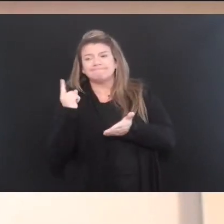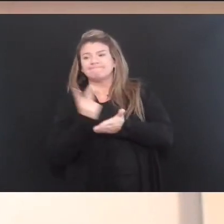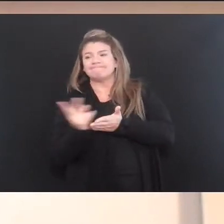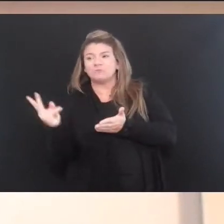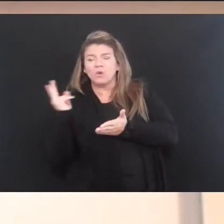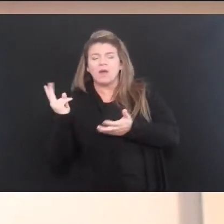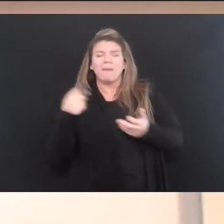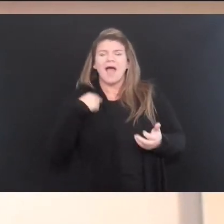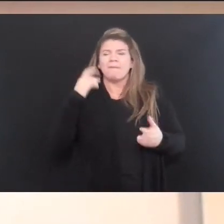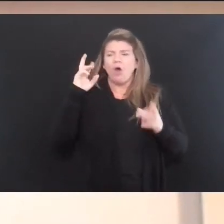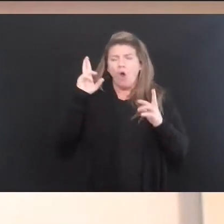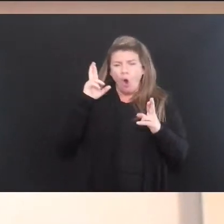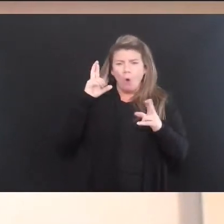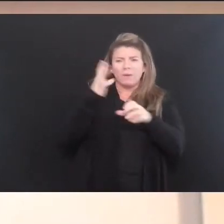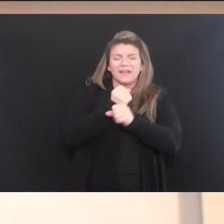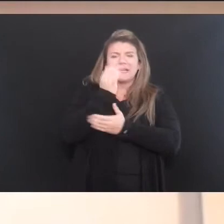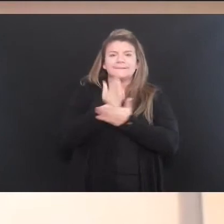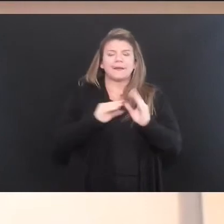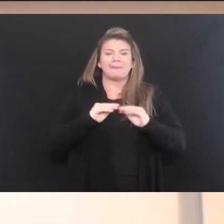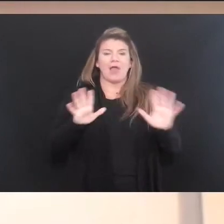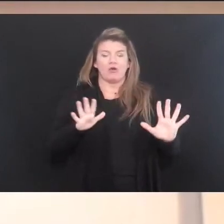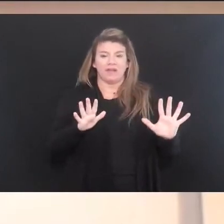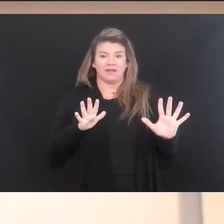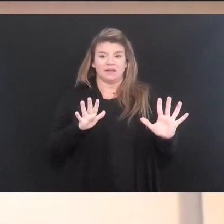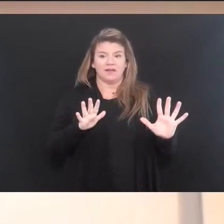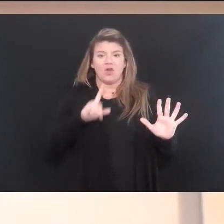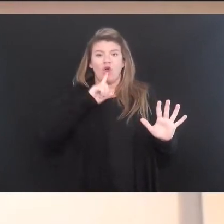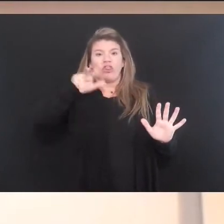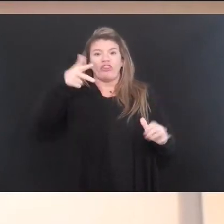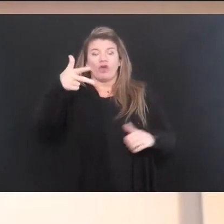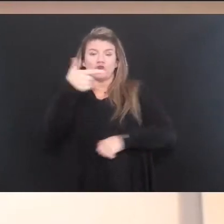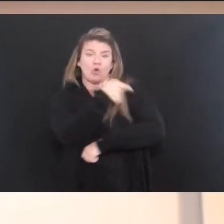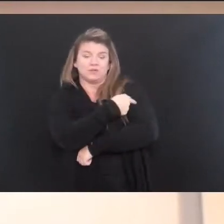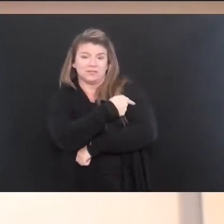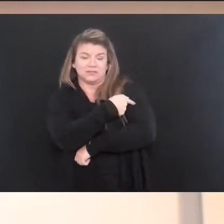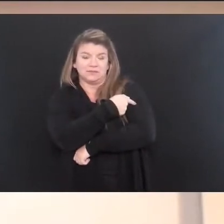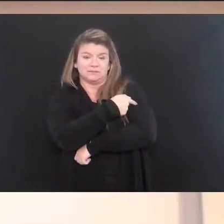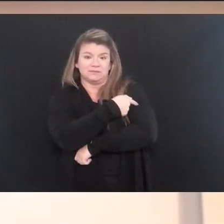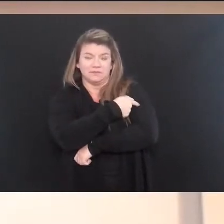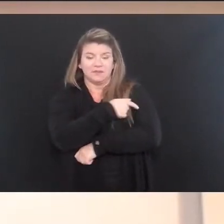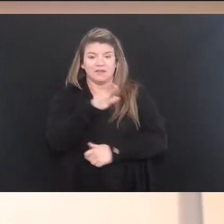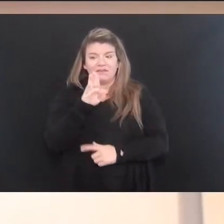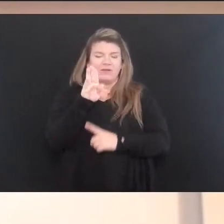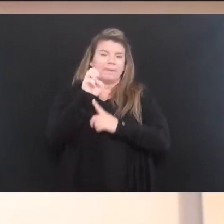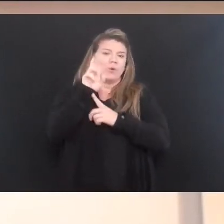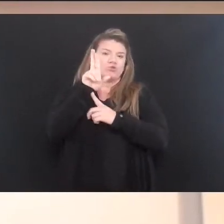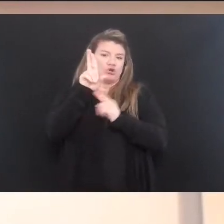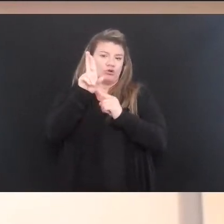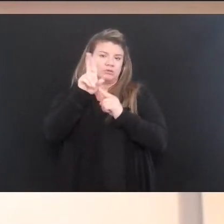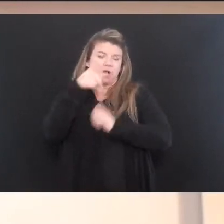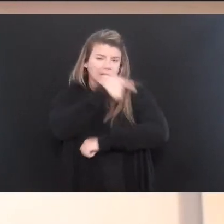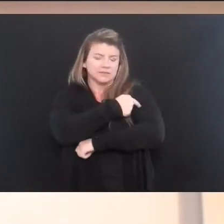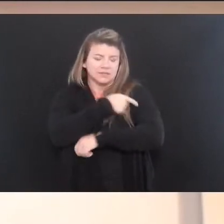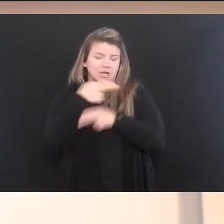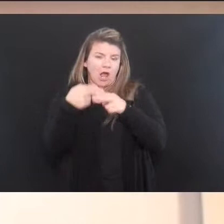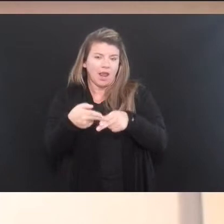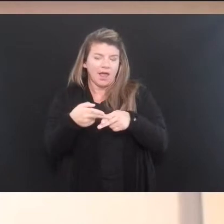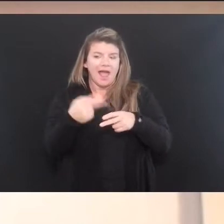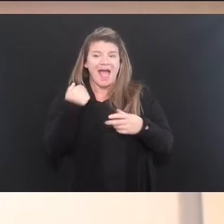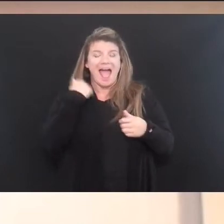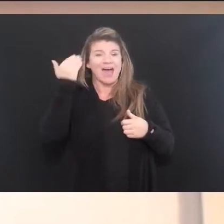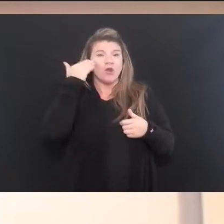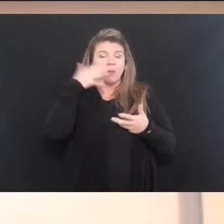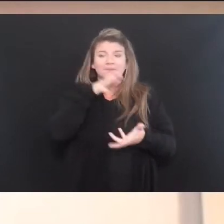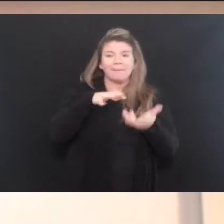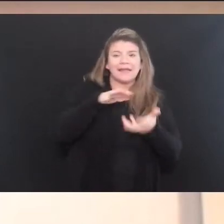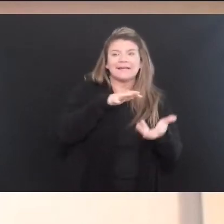kind of buckle down and get some clarity on the third doses or booster shots, as some are calling them. I know there's been mixed messaging